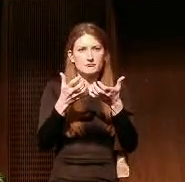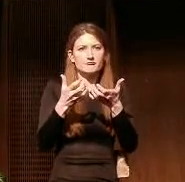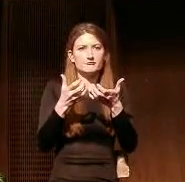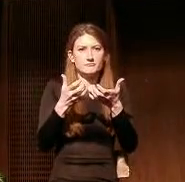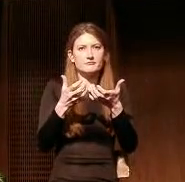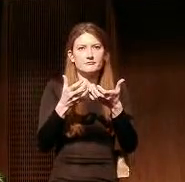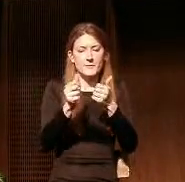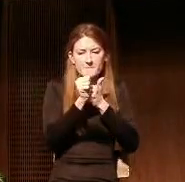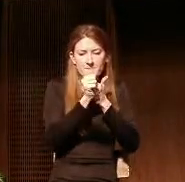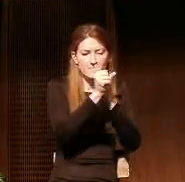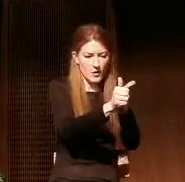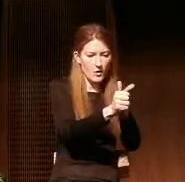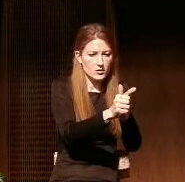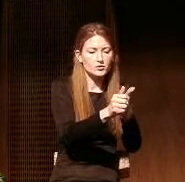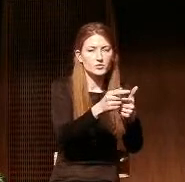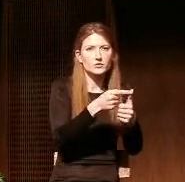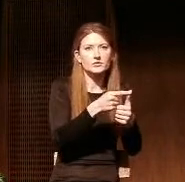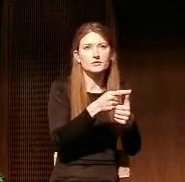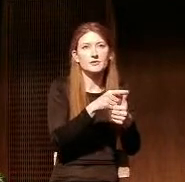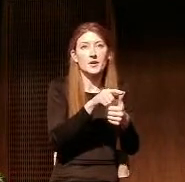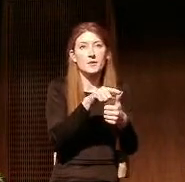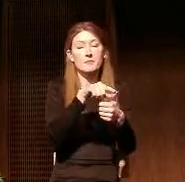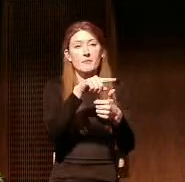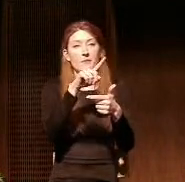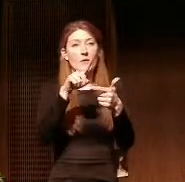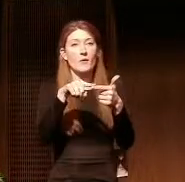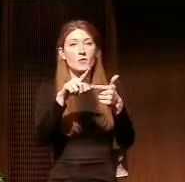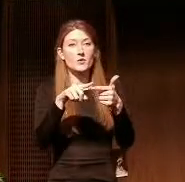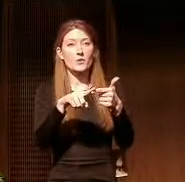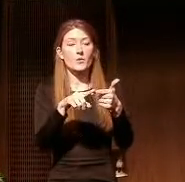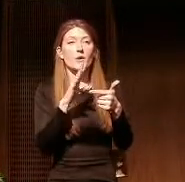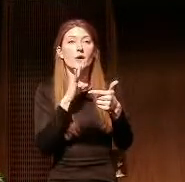But it also talks about labors.